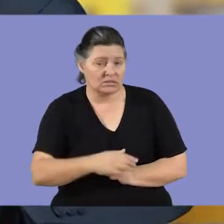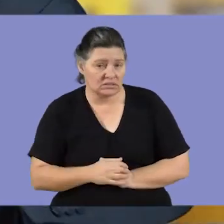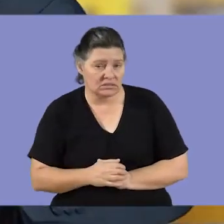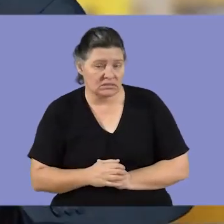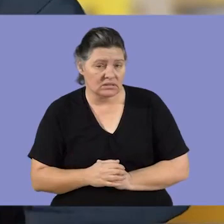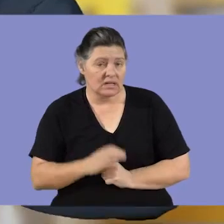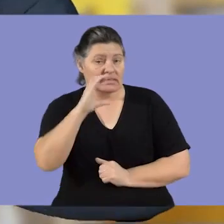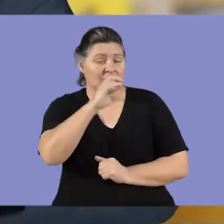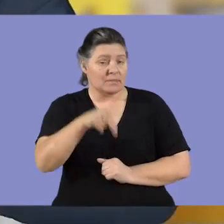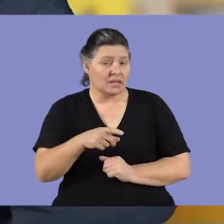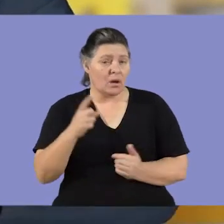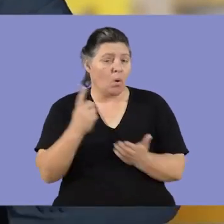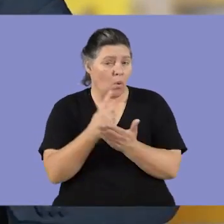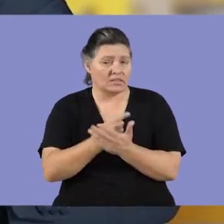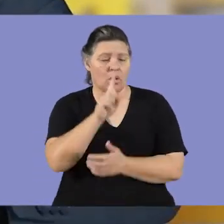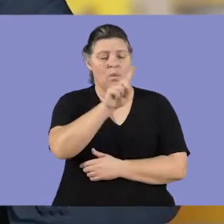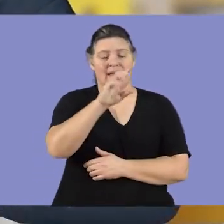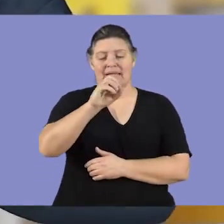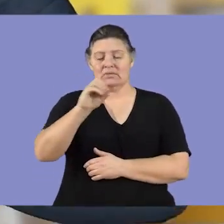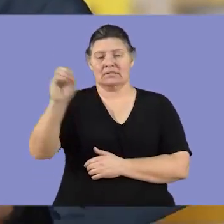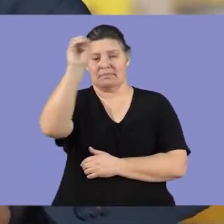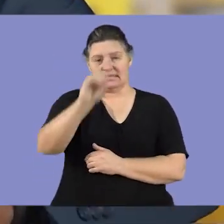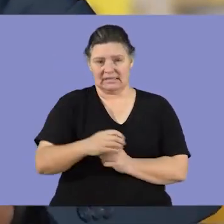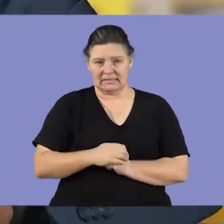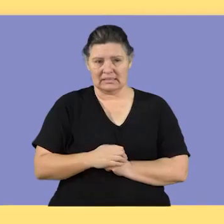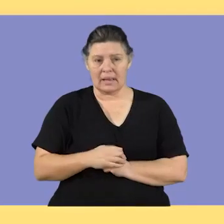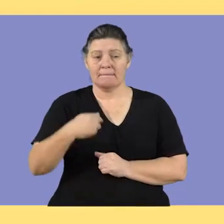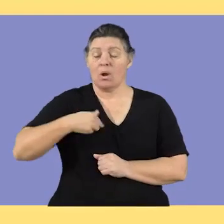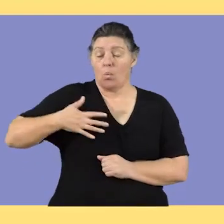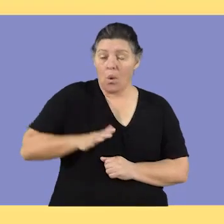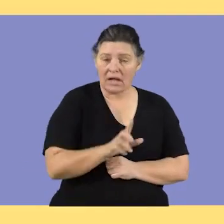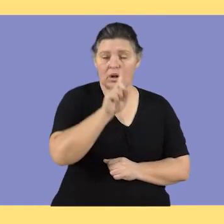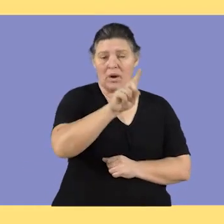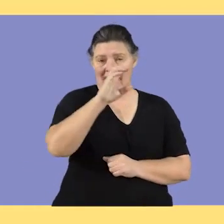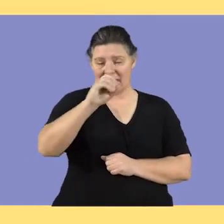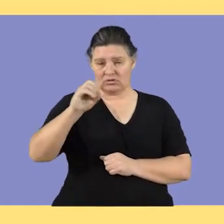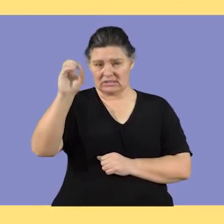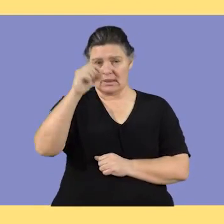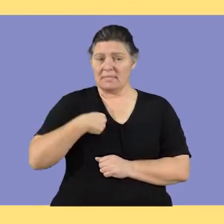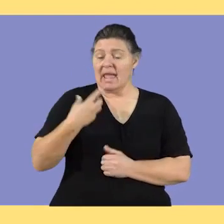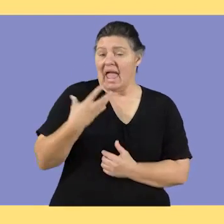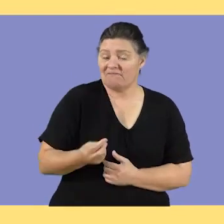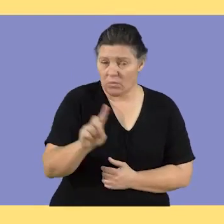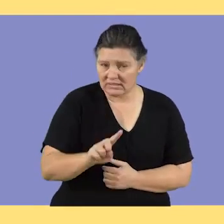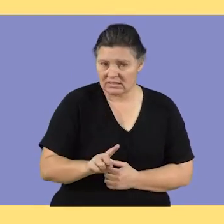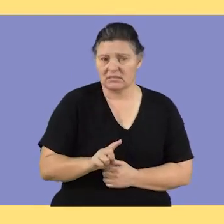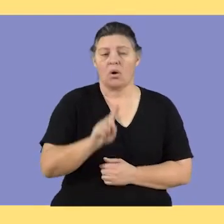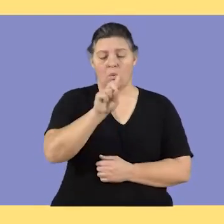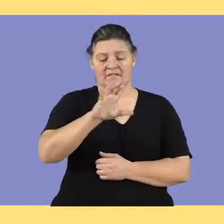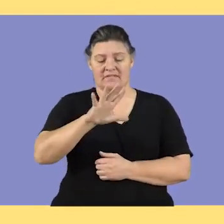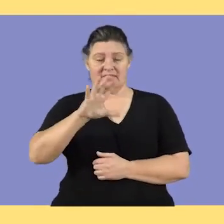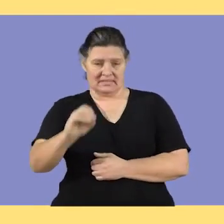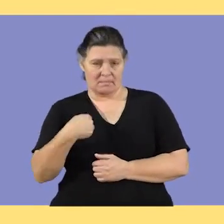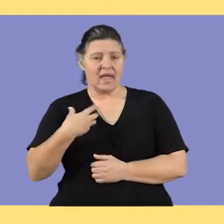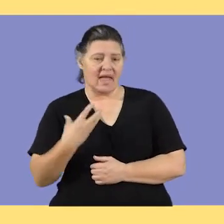What did I tell you? Cost is always what? 100%. So what I want is 100. What is it that I have?